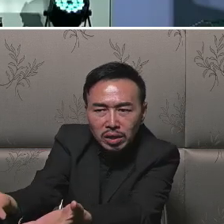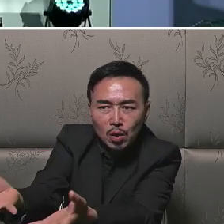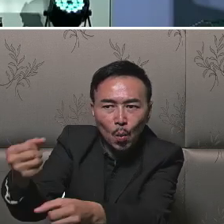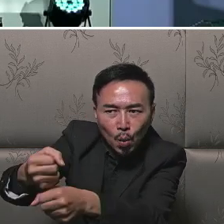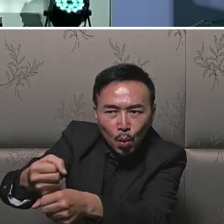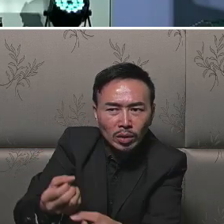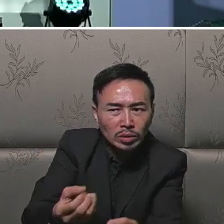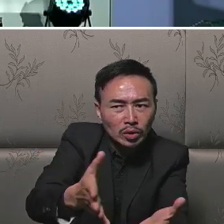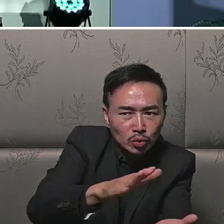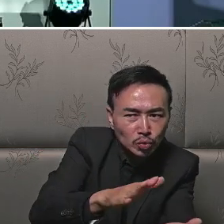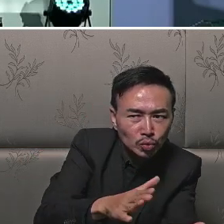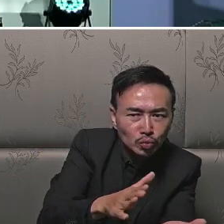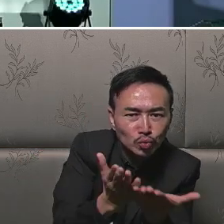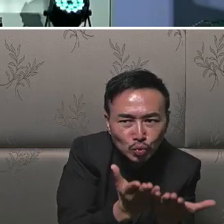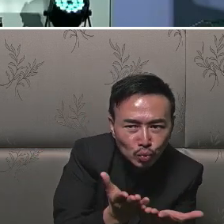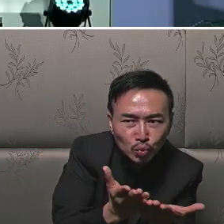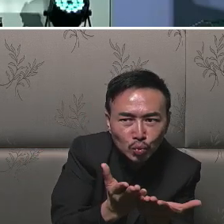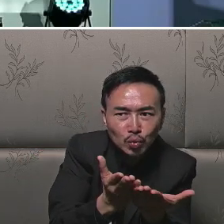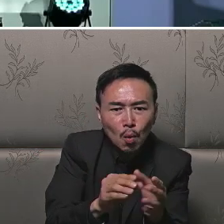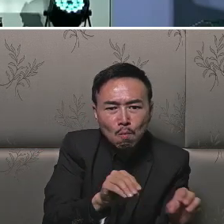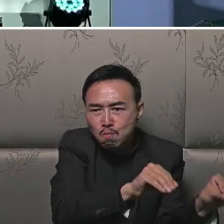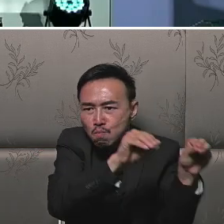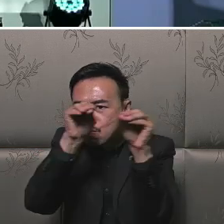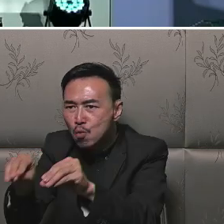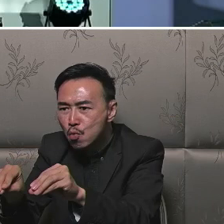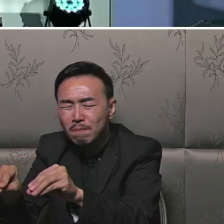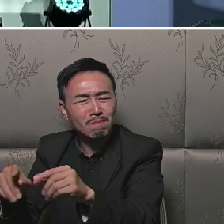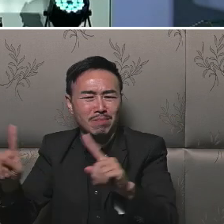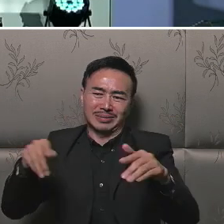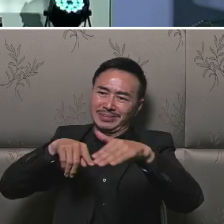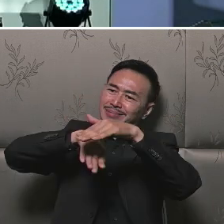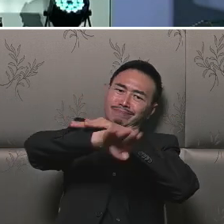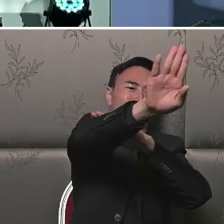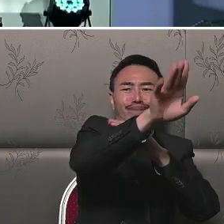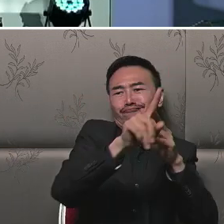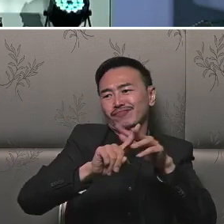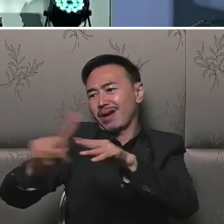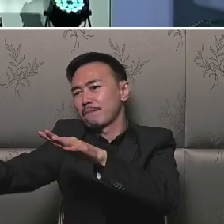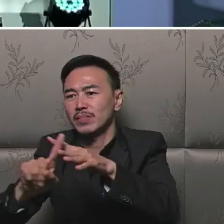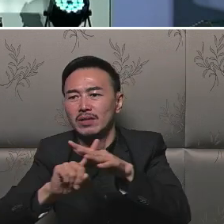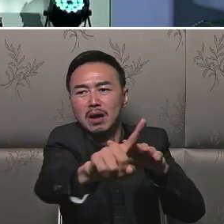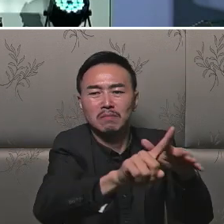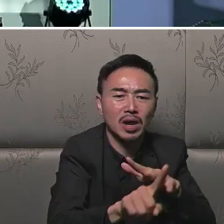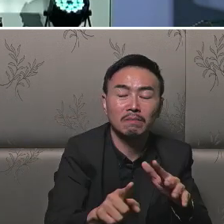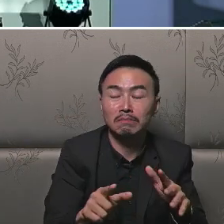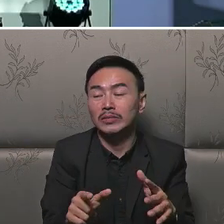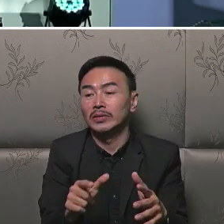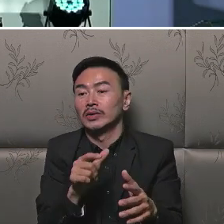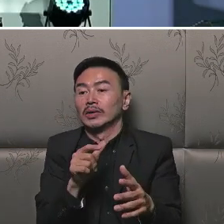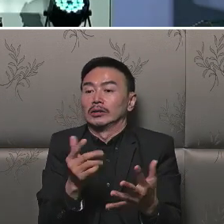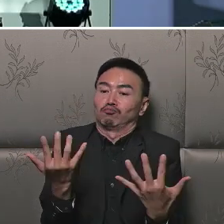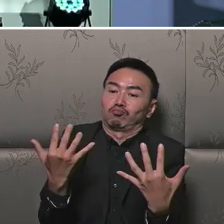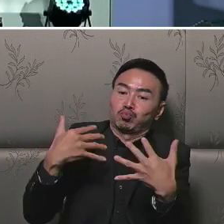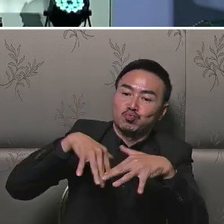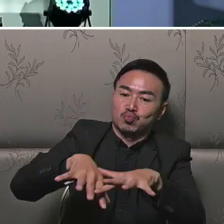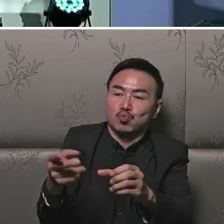is that we'd be able to involve everyone, having the community own the program, and I